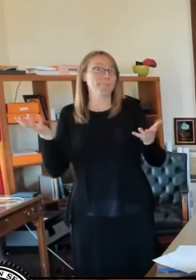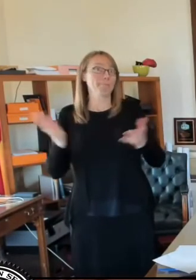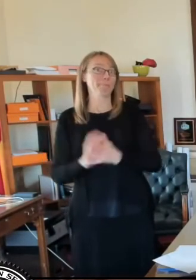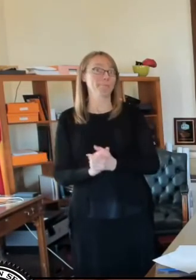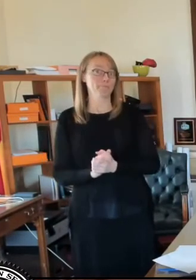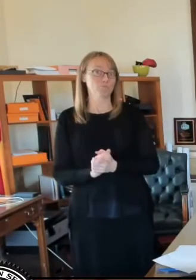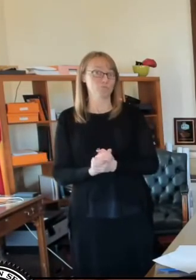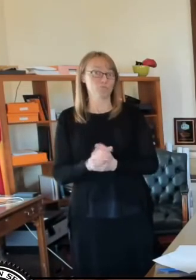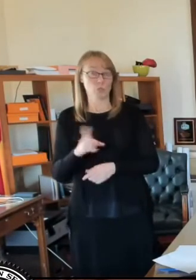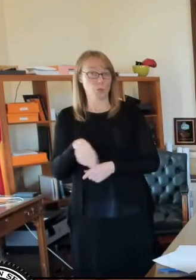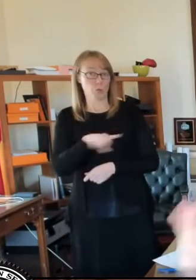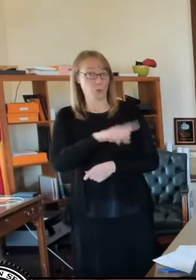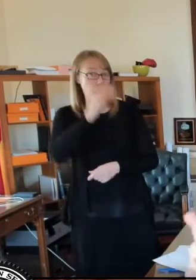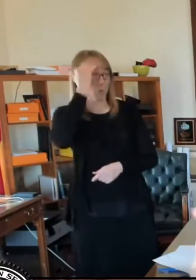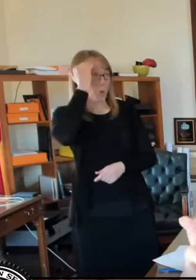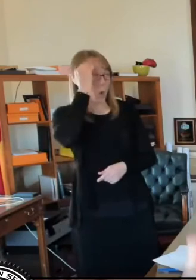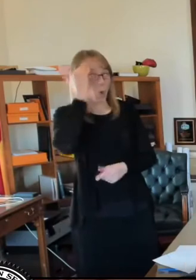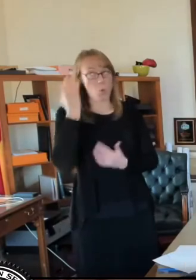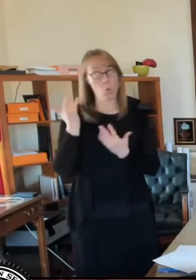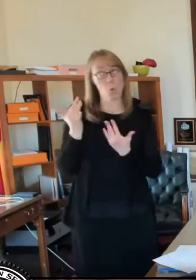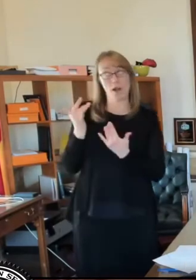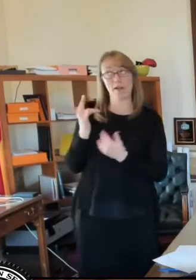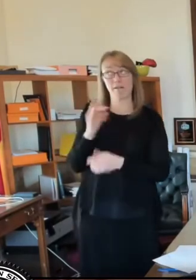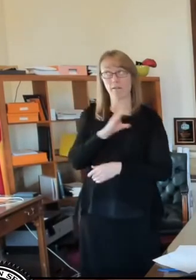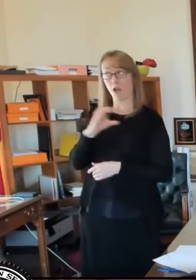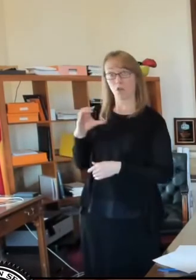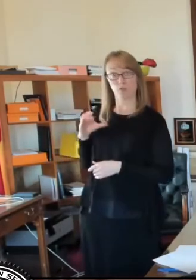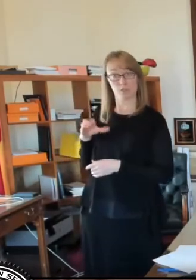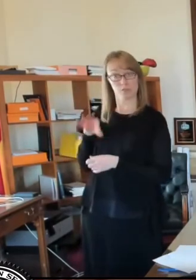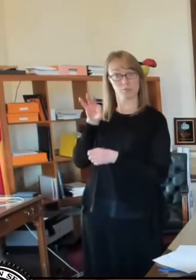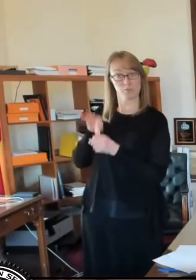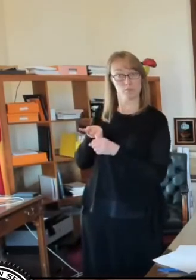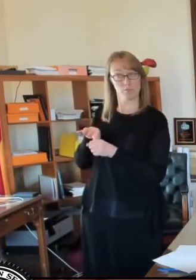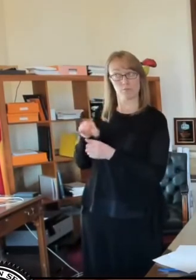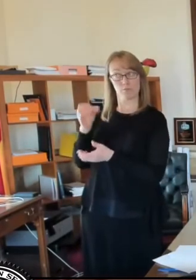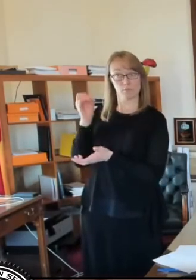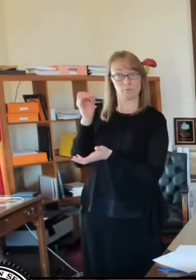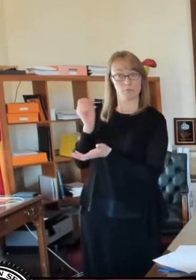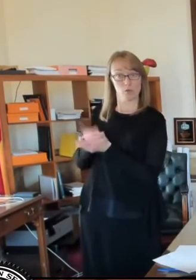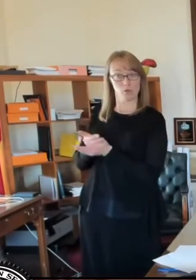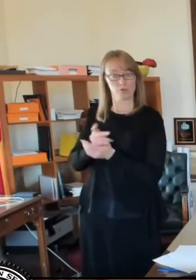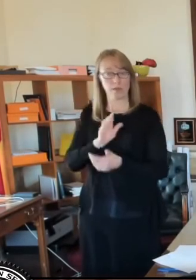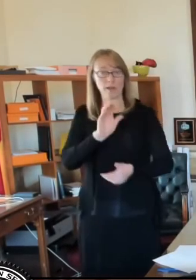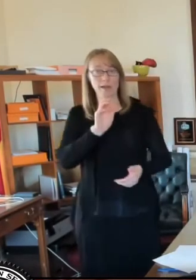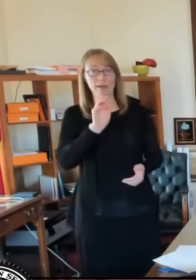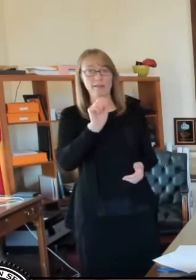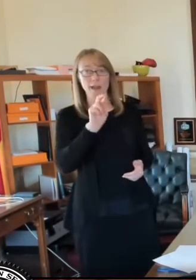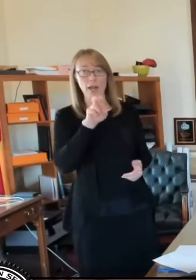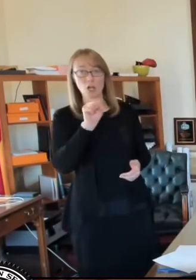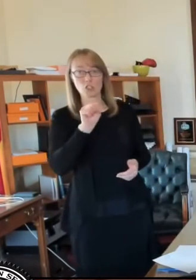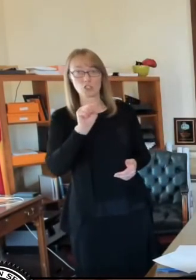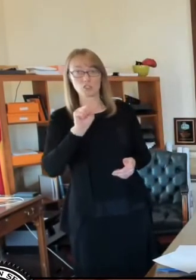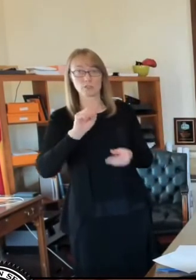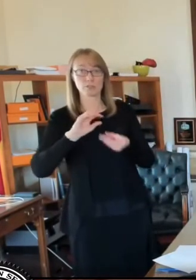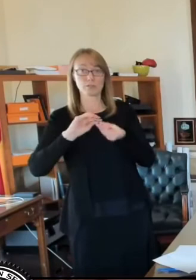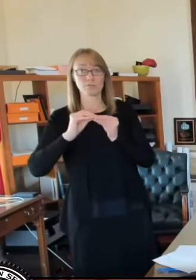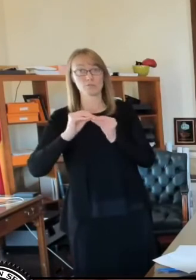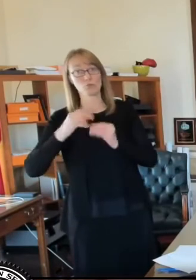for Congress. We're hopeful that we'll get CARES 2, or whatever they decide to call it this time,